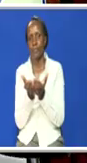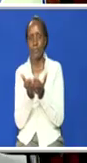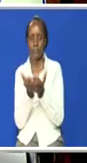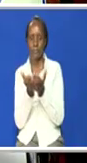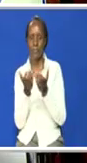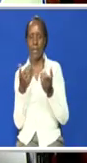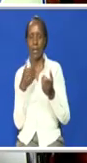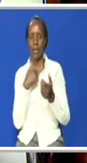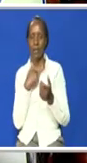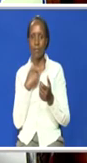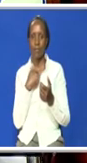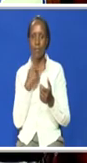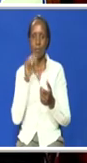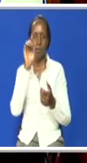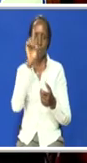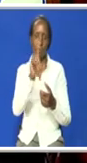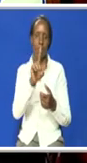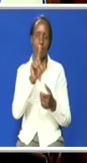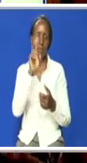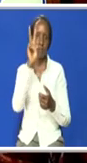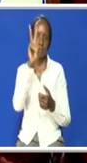I have one,